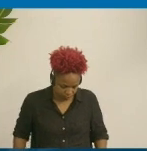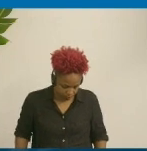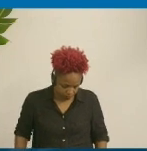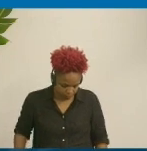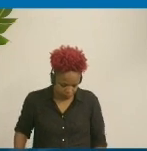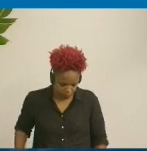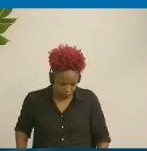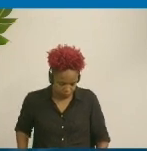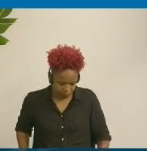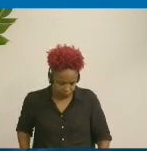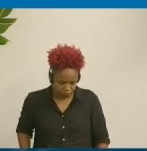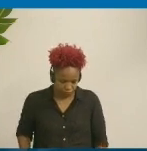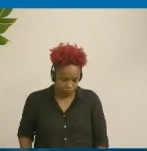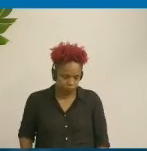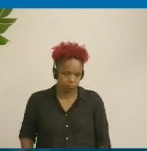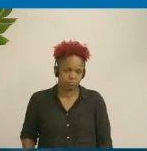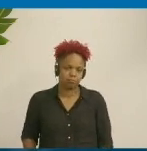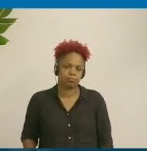The project